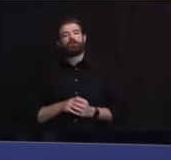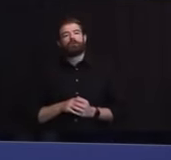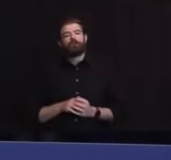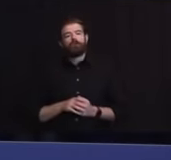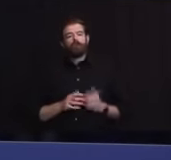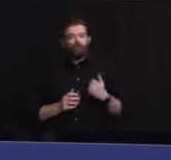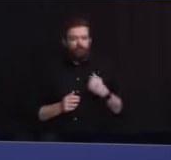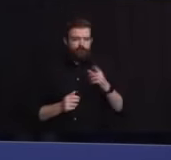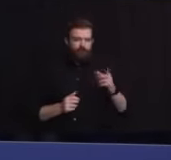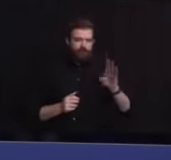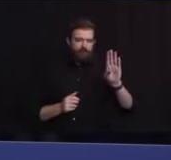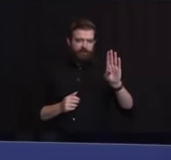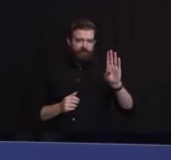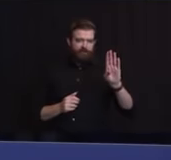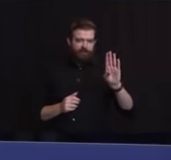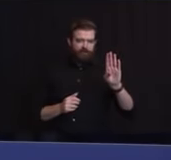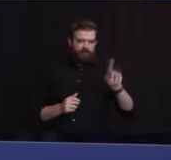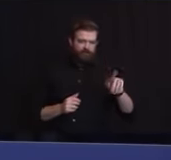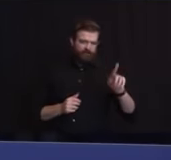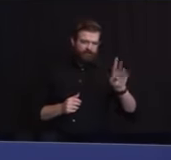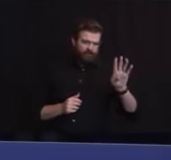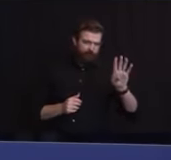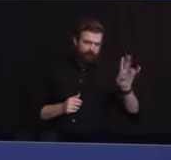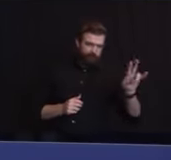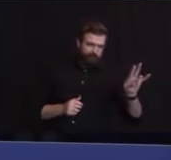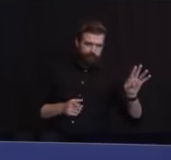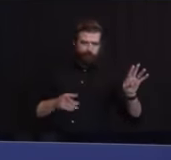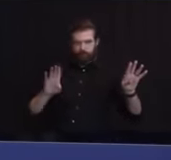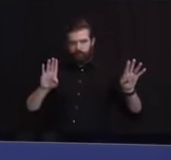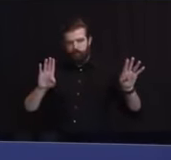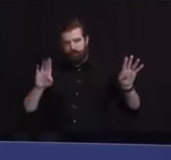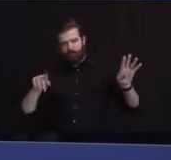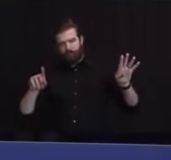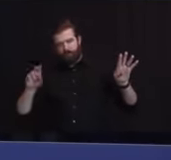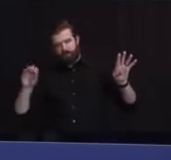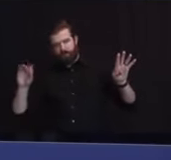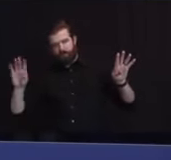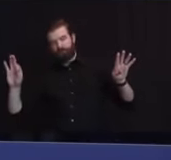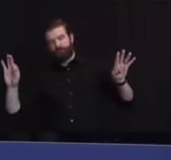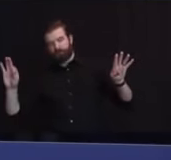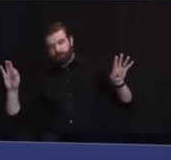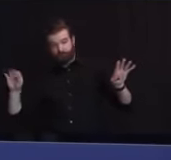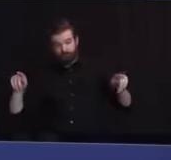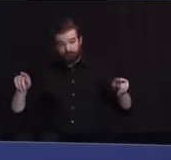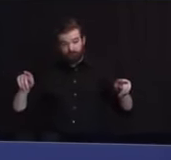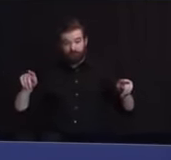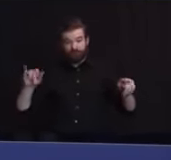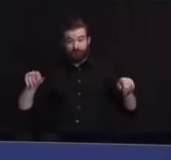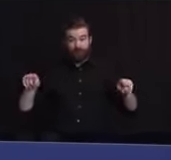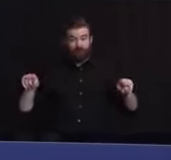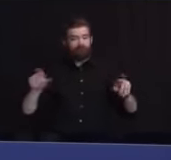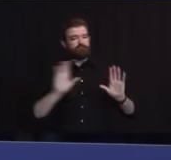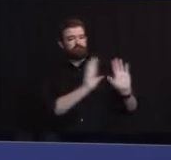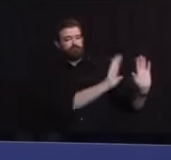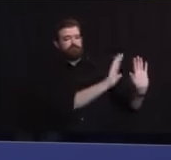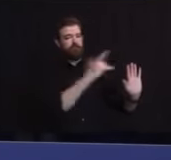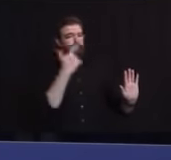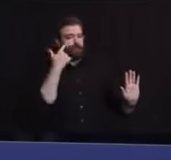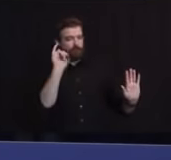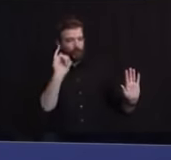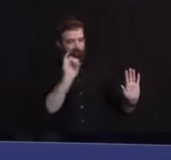B1.427 and 1.429. Since the last press briefing, there has been 1 new report of multisystem